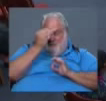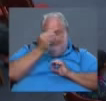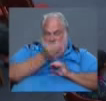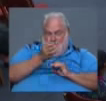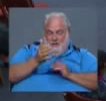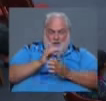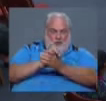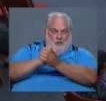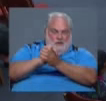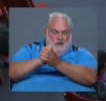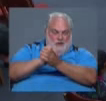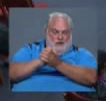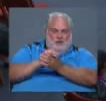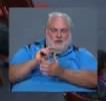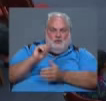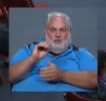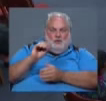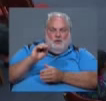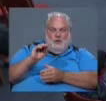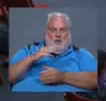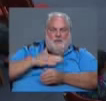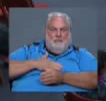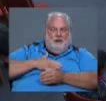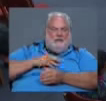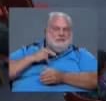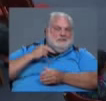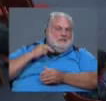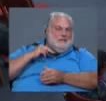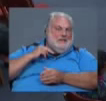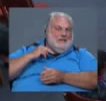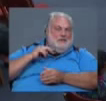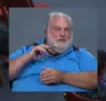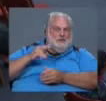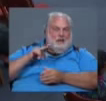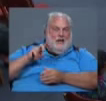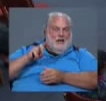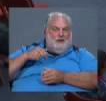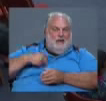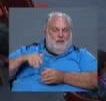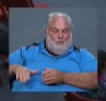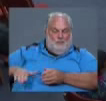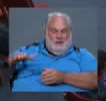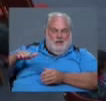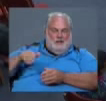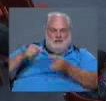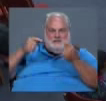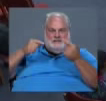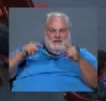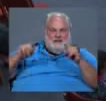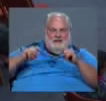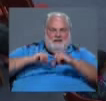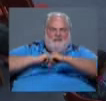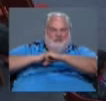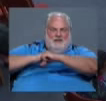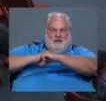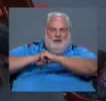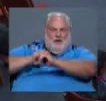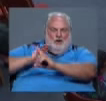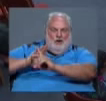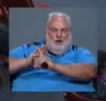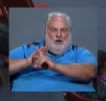out congratulations to my niece. This is the child that I raised. She just successfully defended her